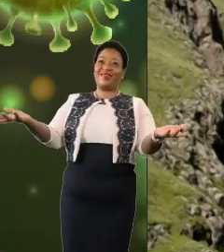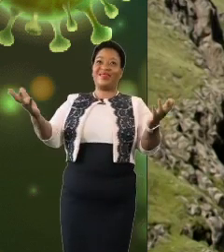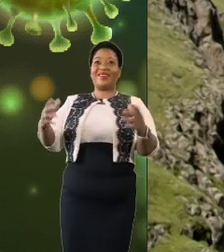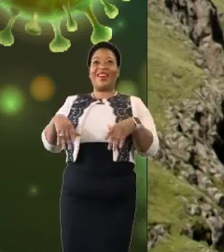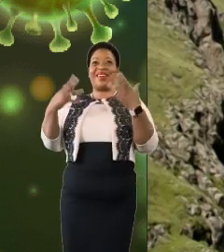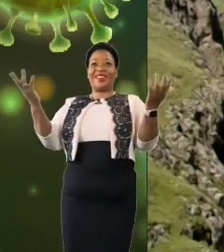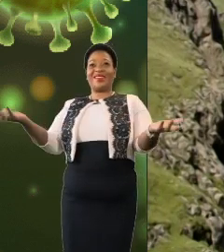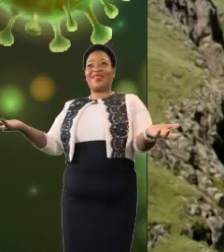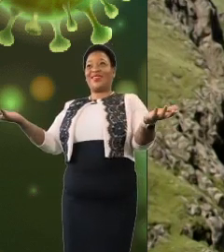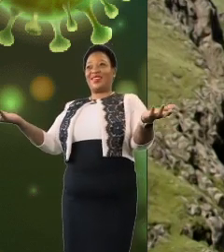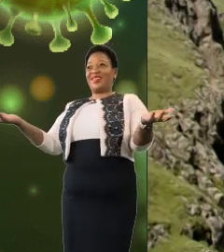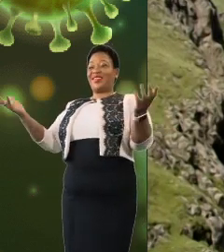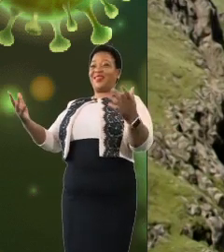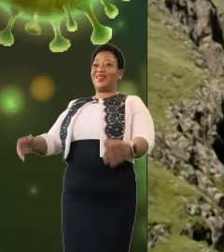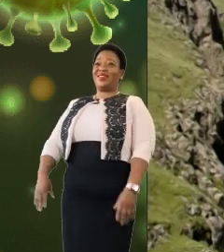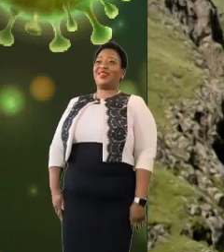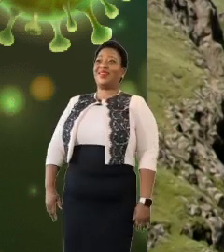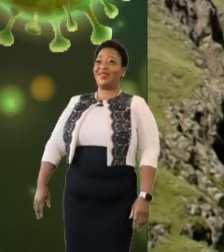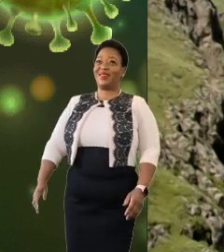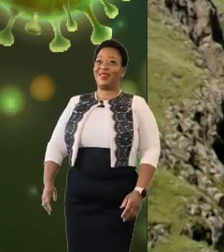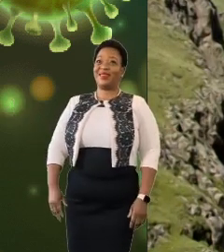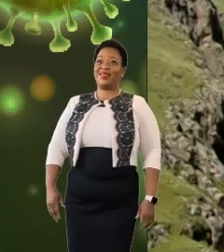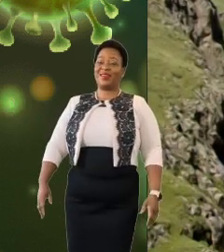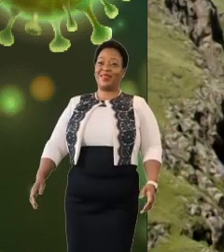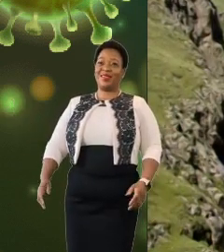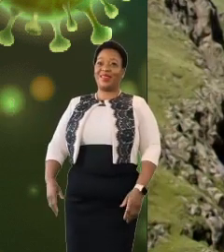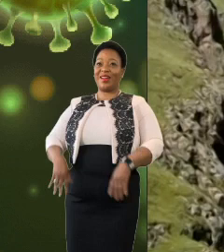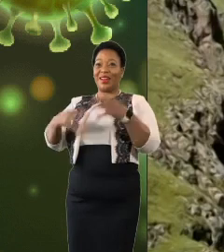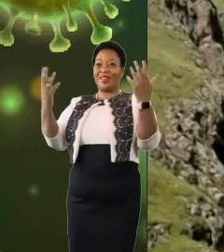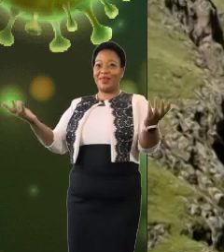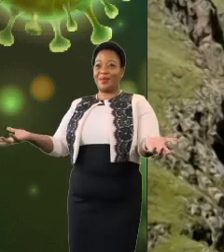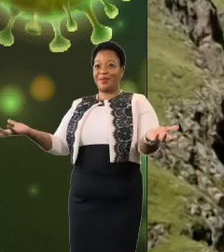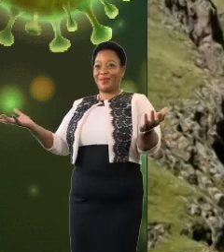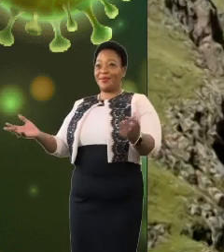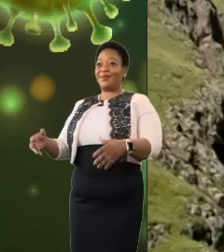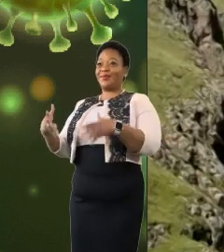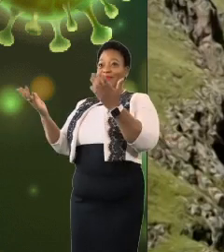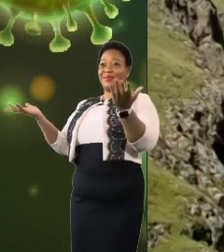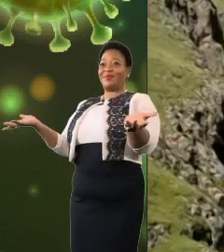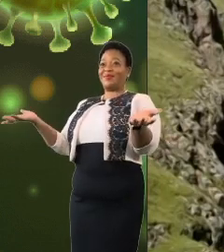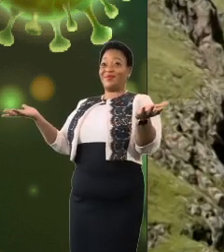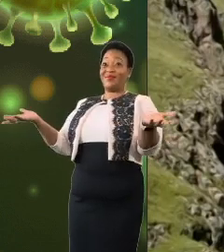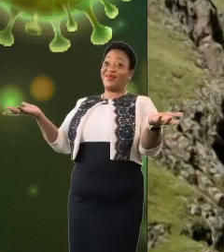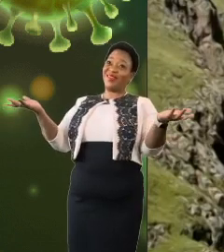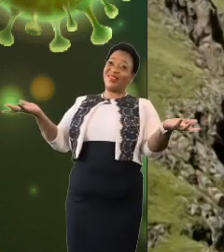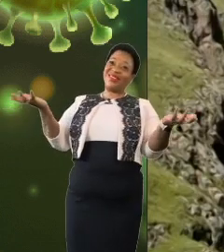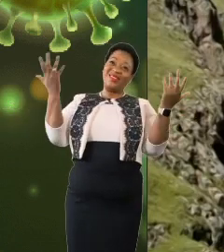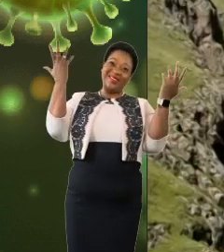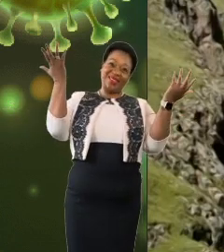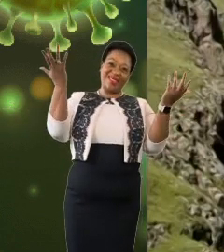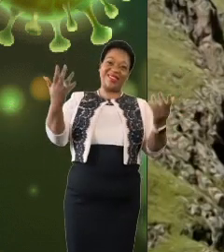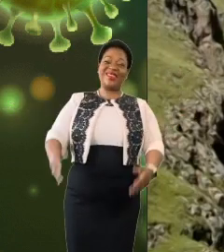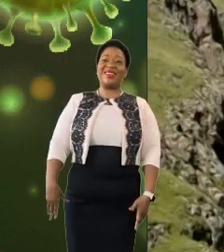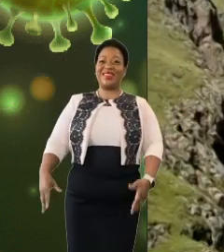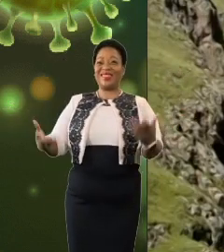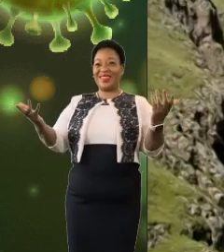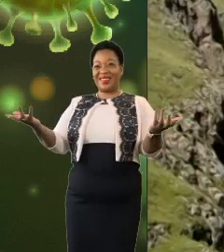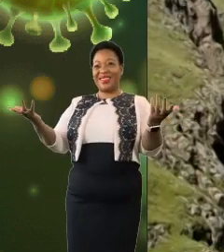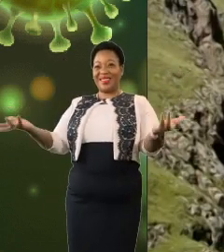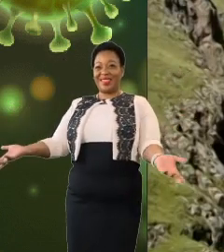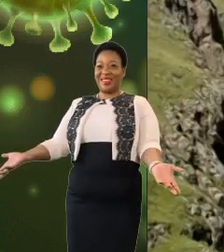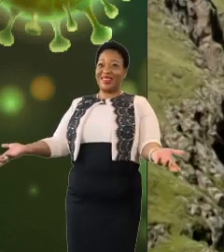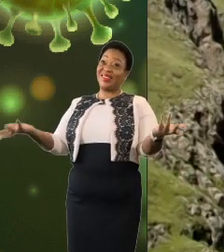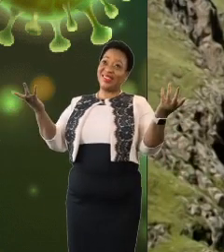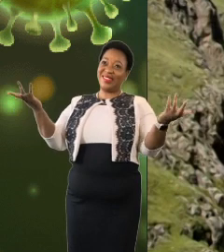possibly build in to the document itself. I mean, MEC did say up front, we've got to be careful that we don't go to